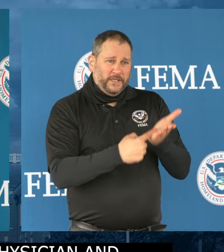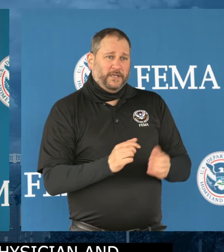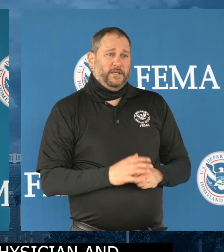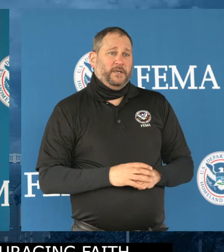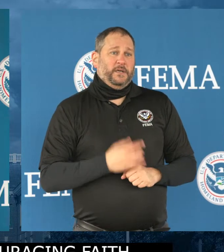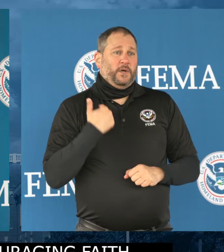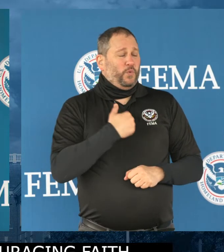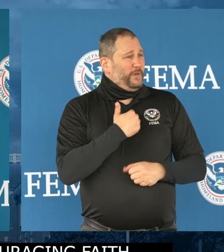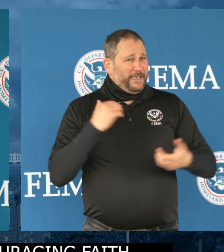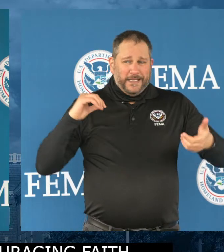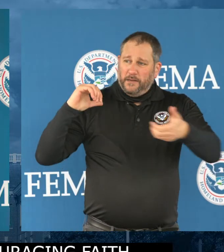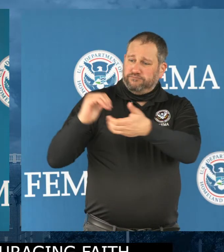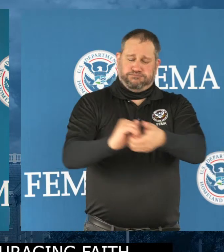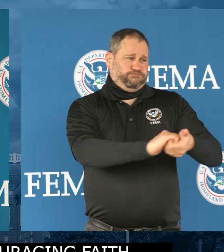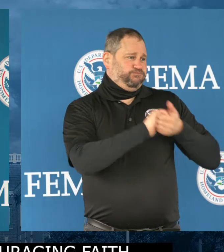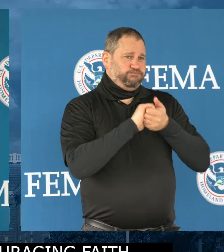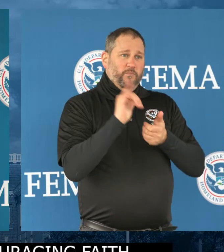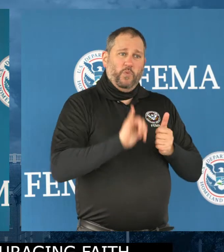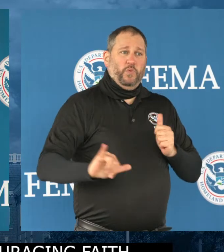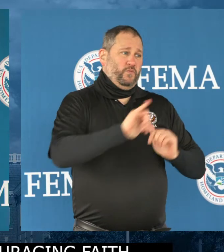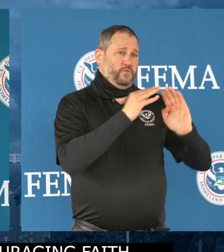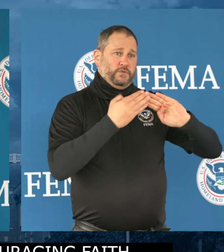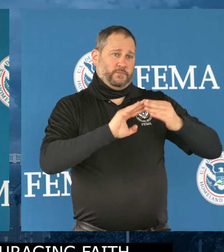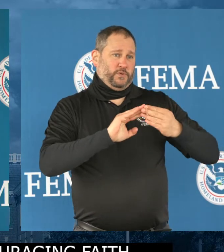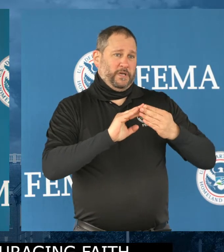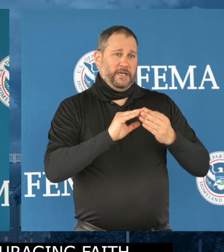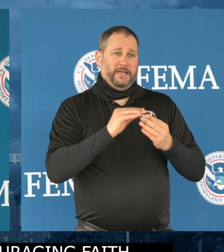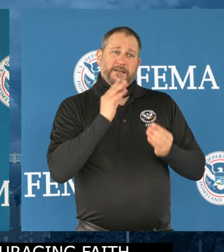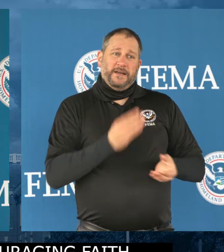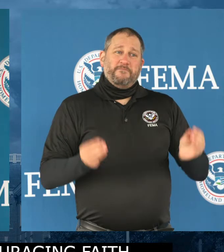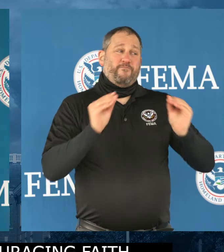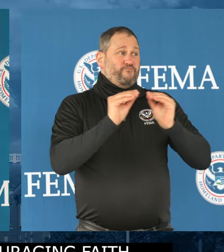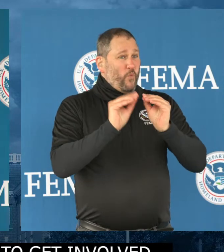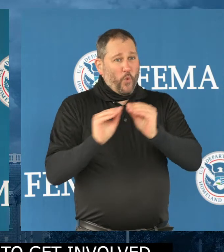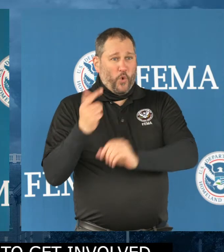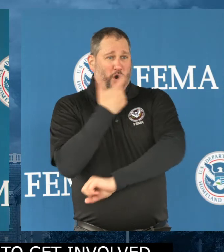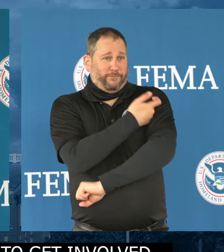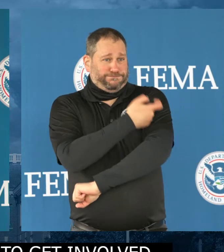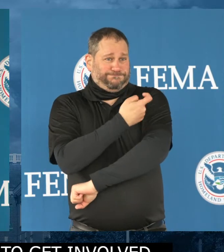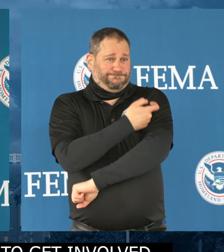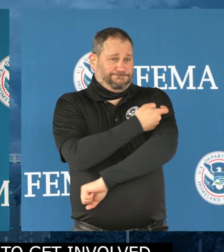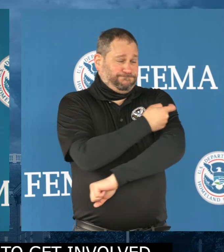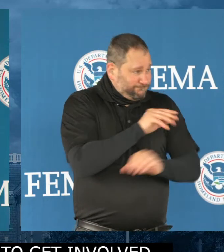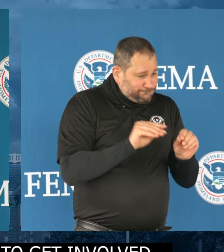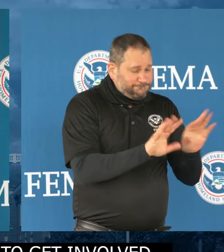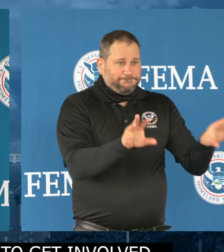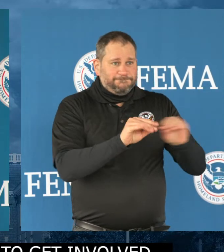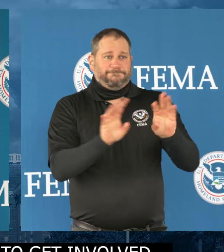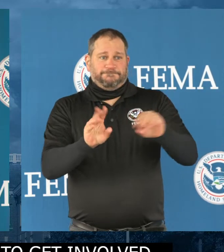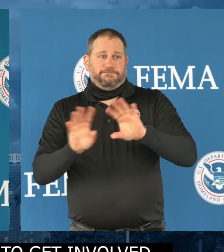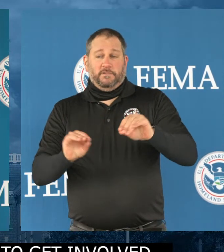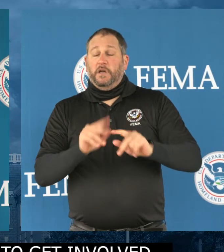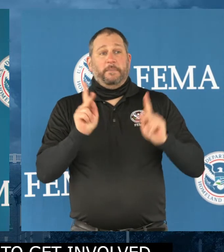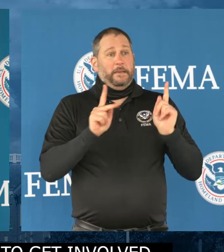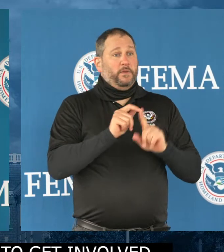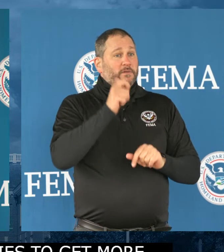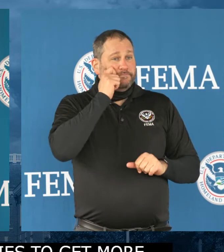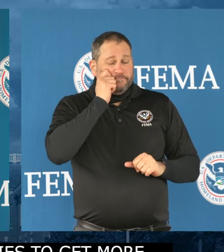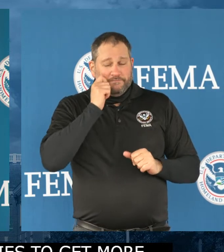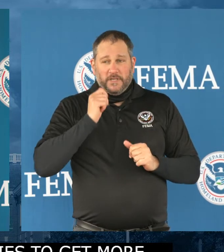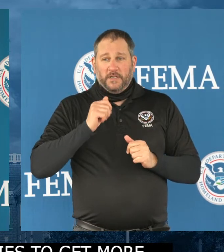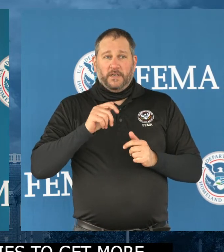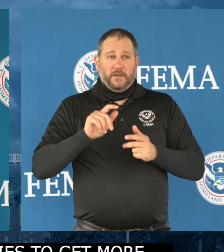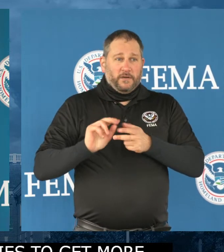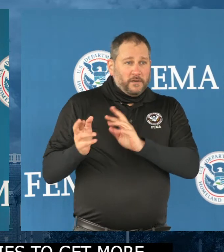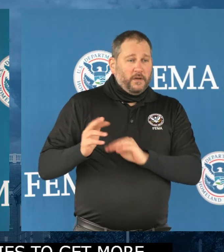communities to get more vaccinations out to communities of color and vulnerable communities. And